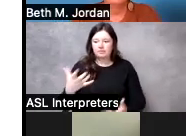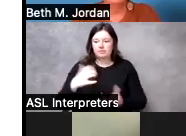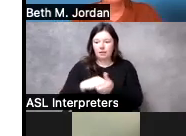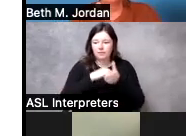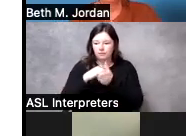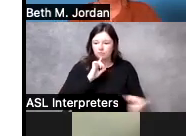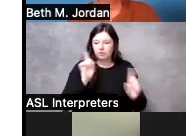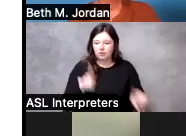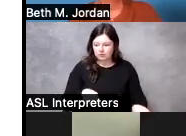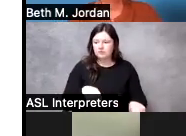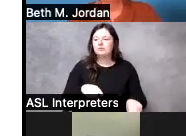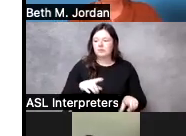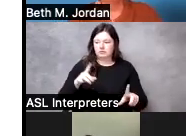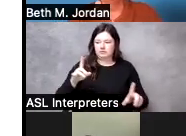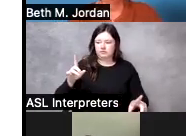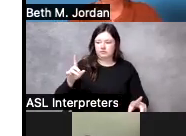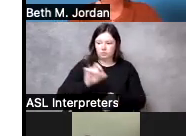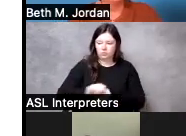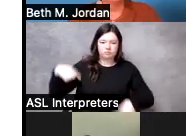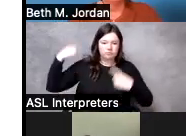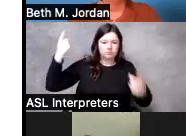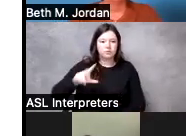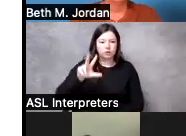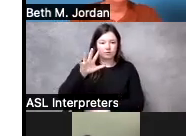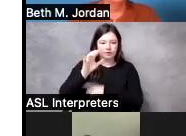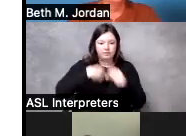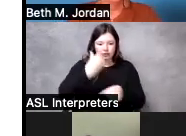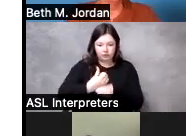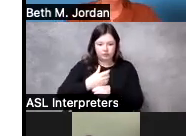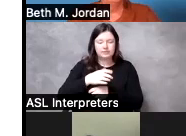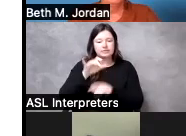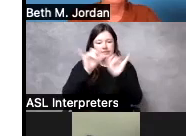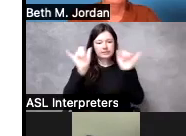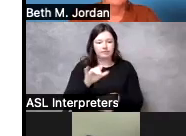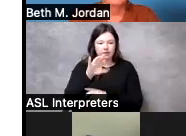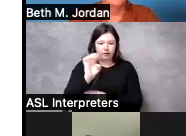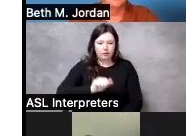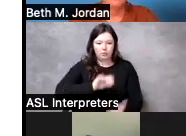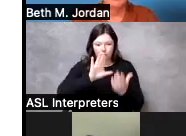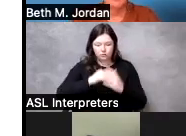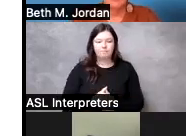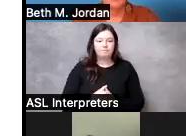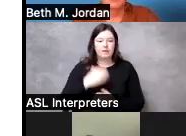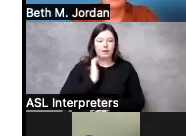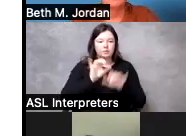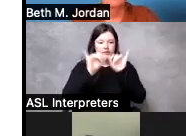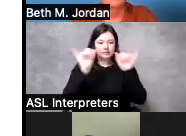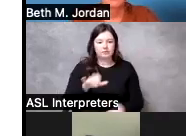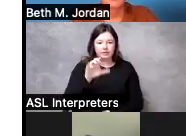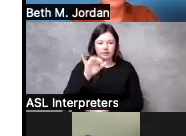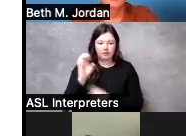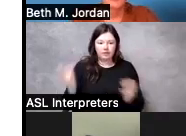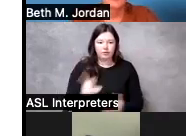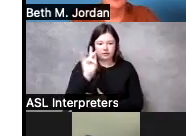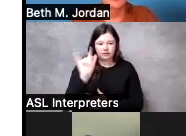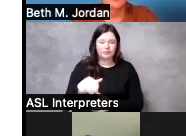its 35-year history of implementation of the system of care approach. Our system of care in Kentucky provides a strong mechanism through which